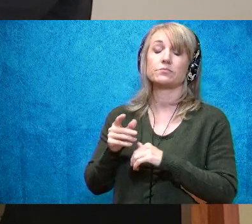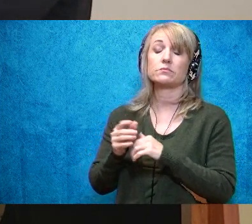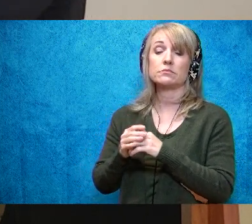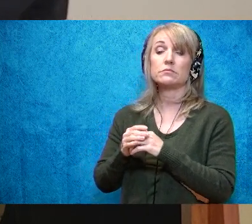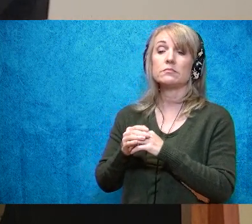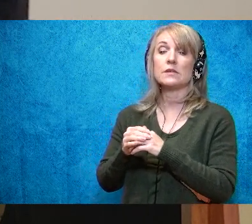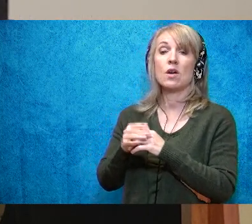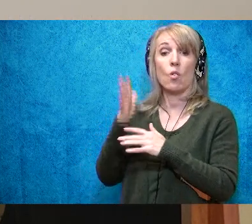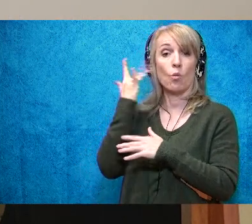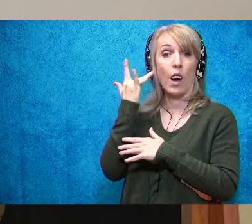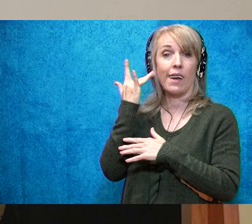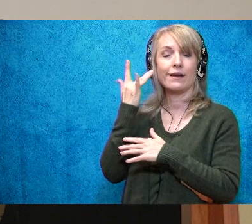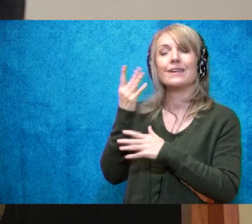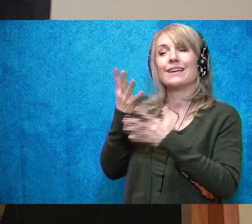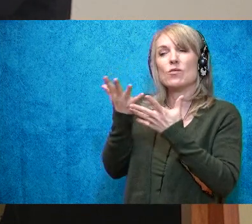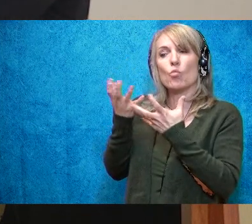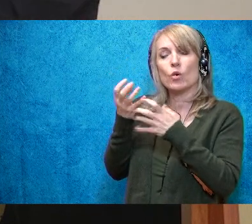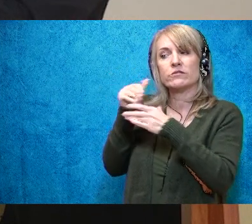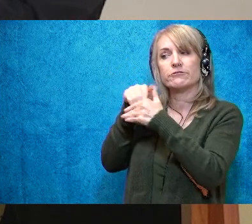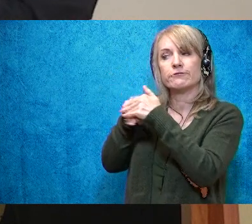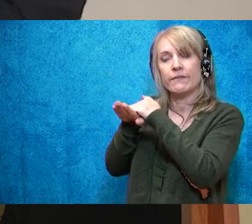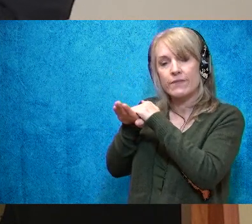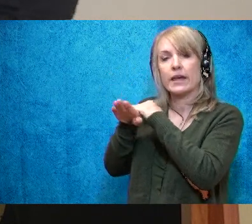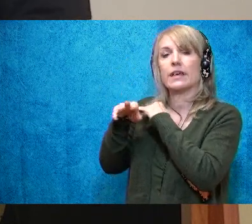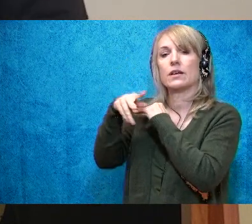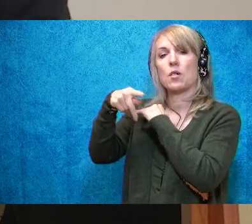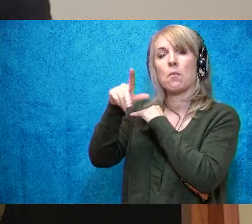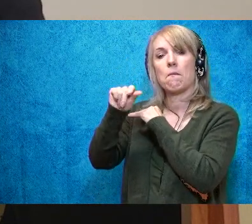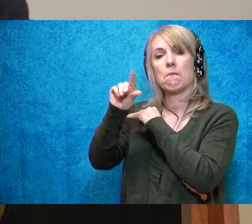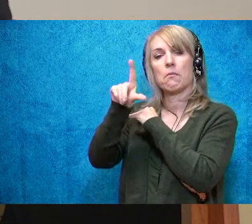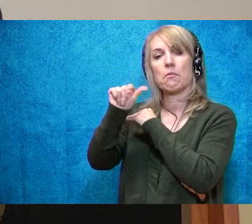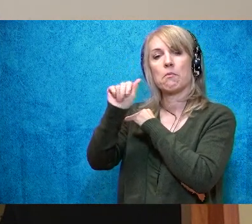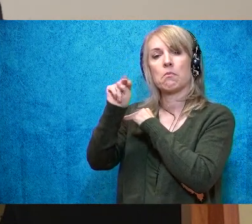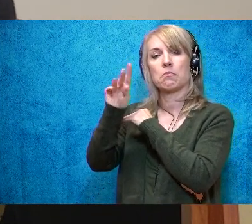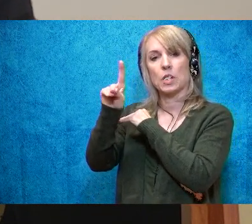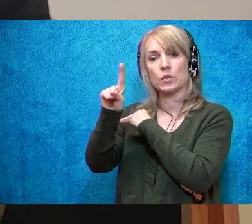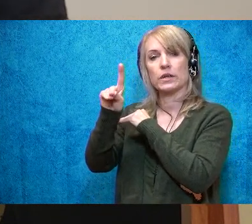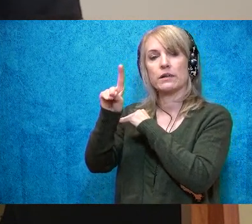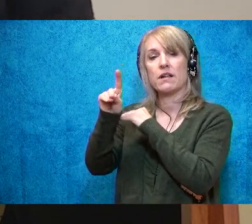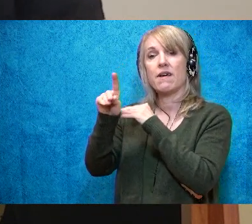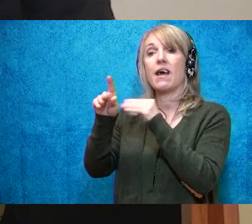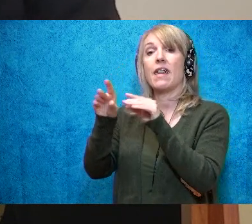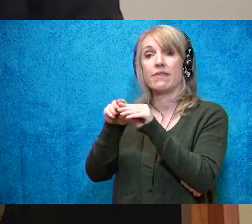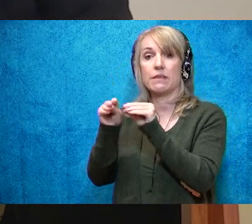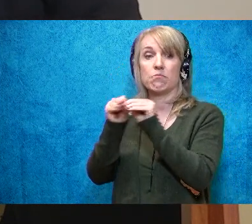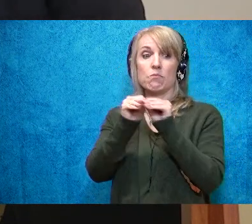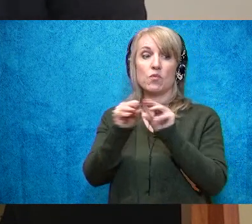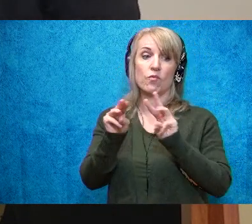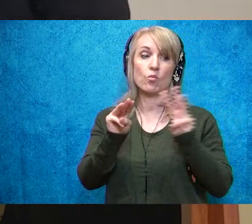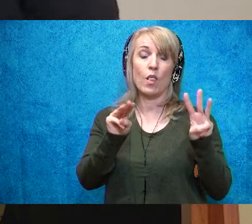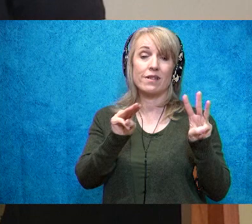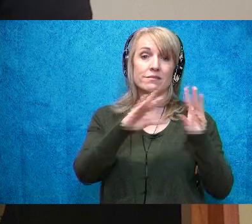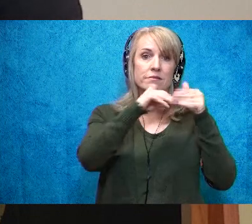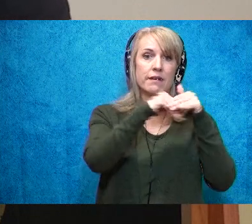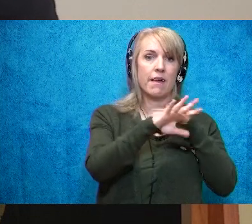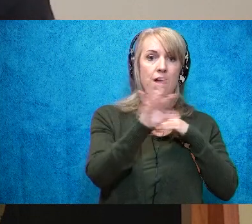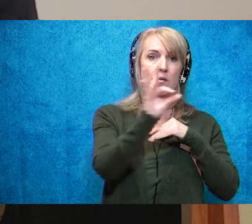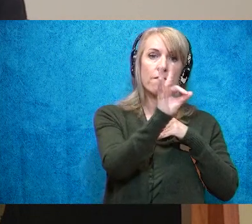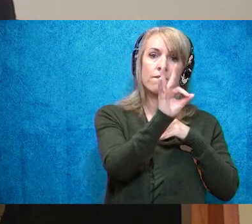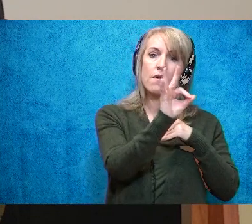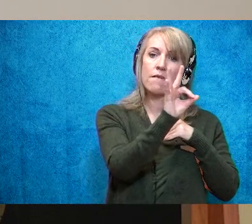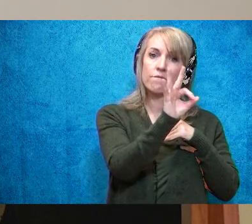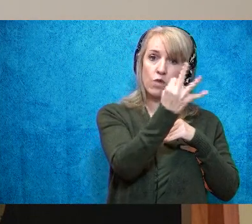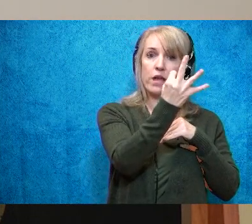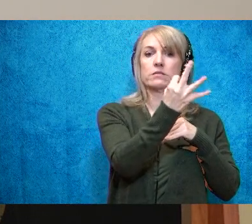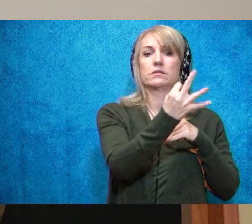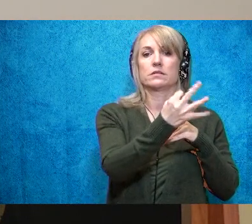also so that he could turn westward and invade France and fight in the West. So he invades Austria,